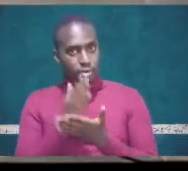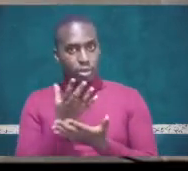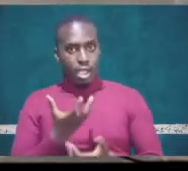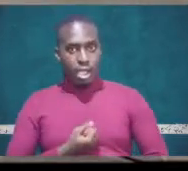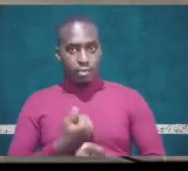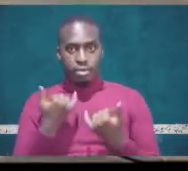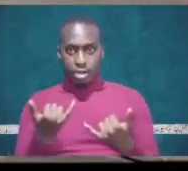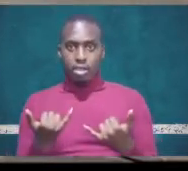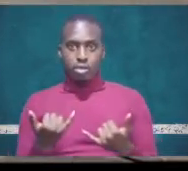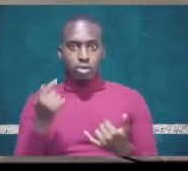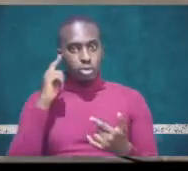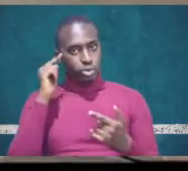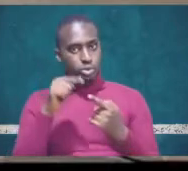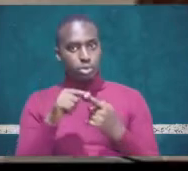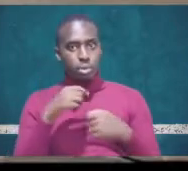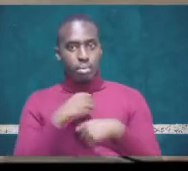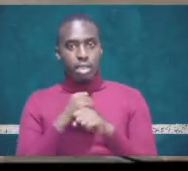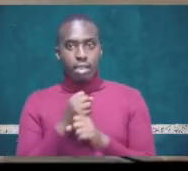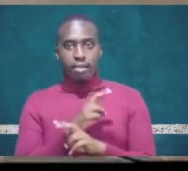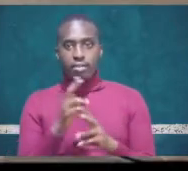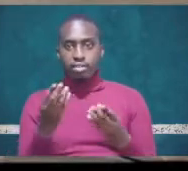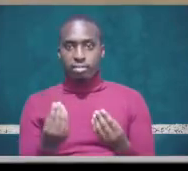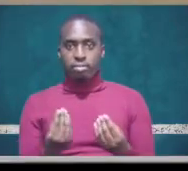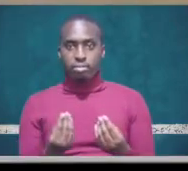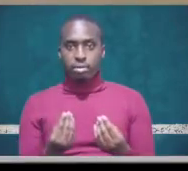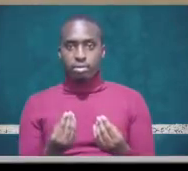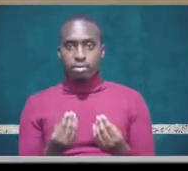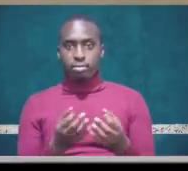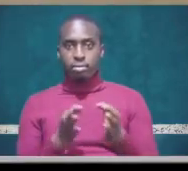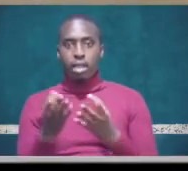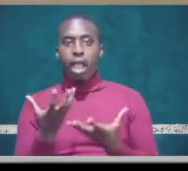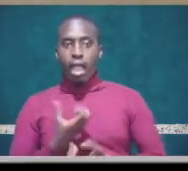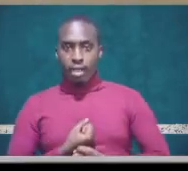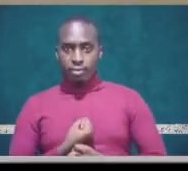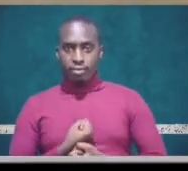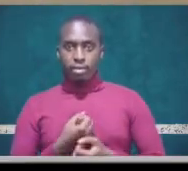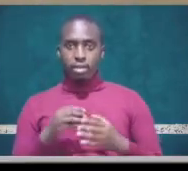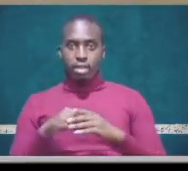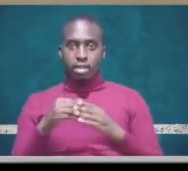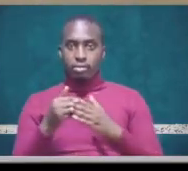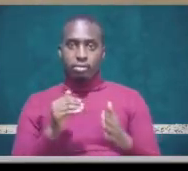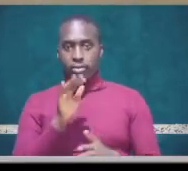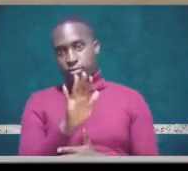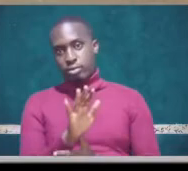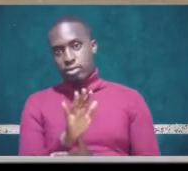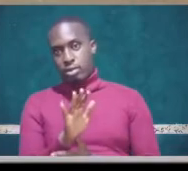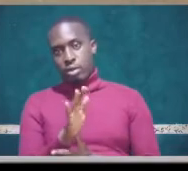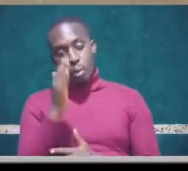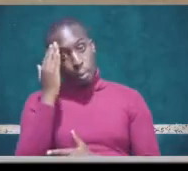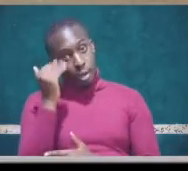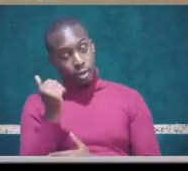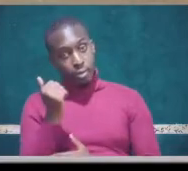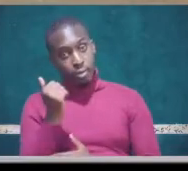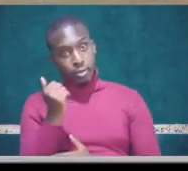have now to make a very simple demonstration with the material that I have in front of you. So